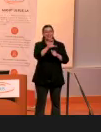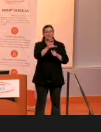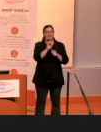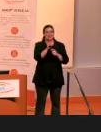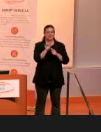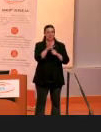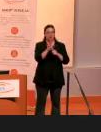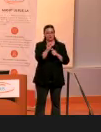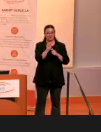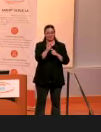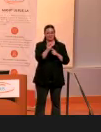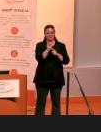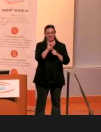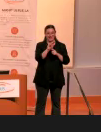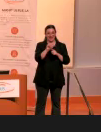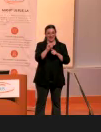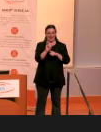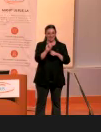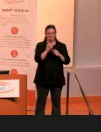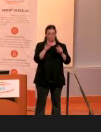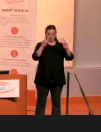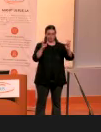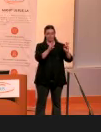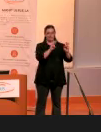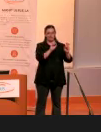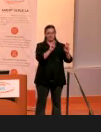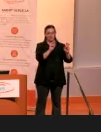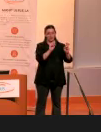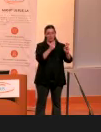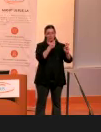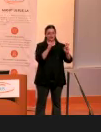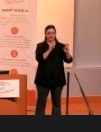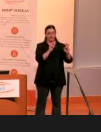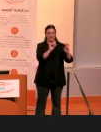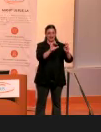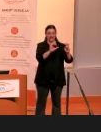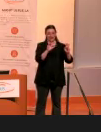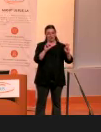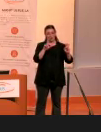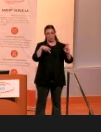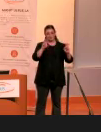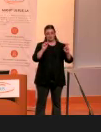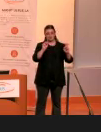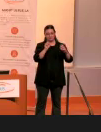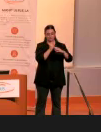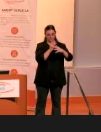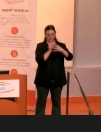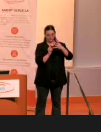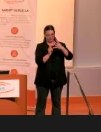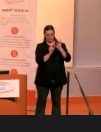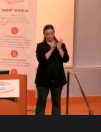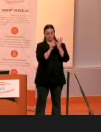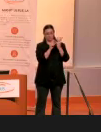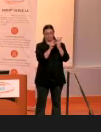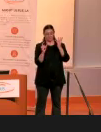called monogenic lupus. Monogenic lupus is where, rather than 50 or 60 different genes causing the